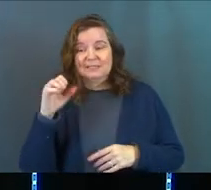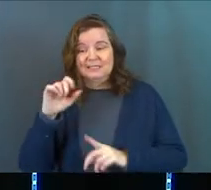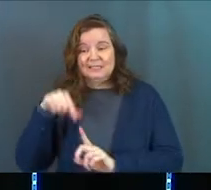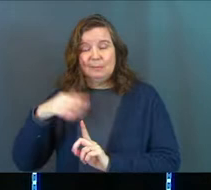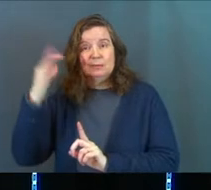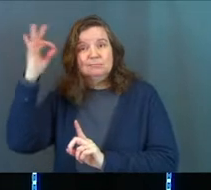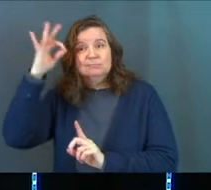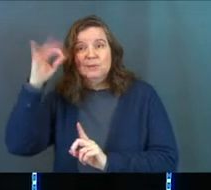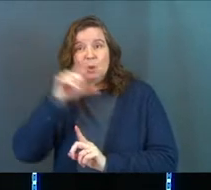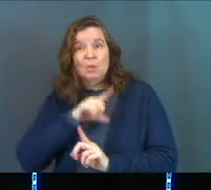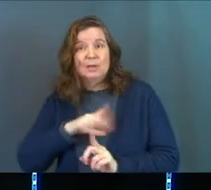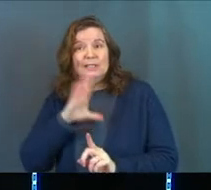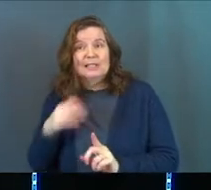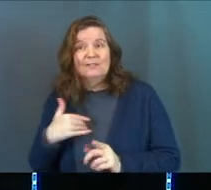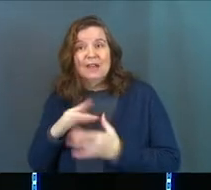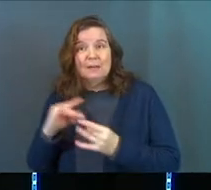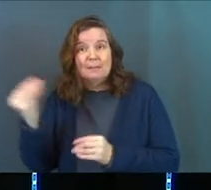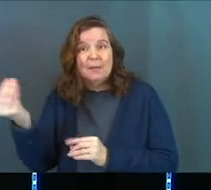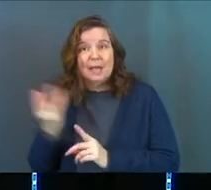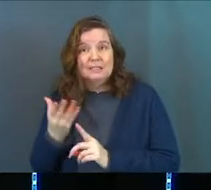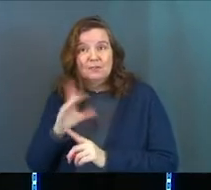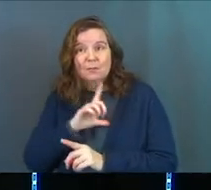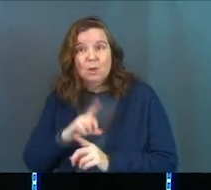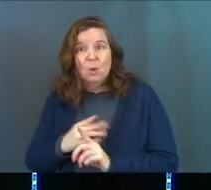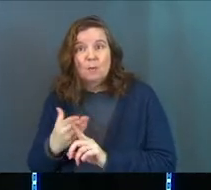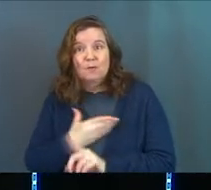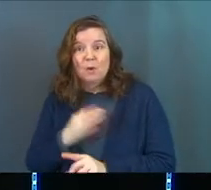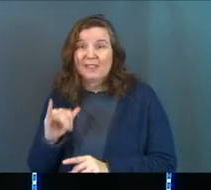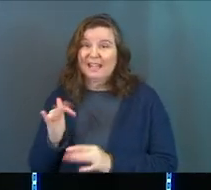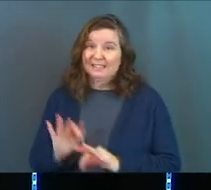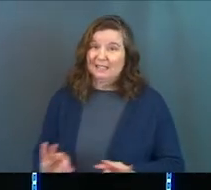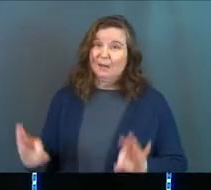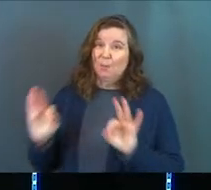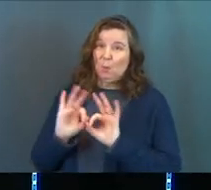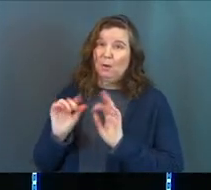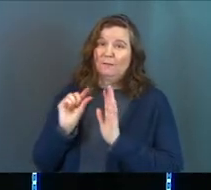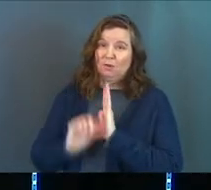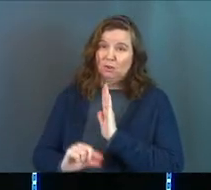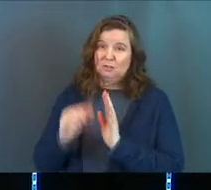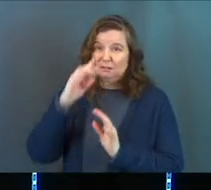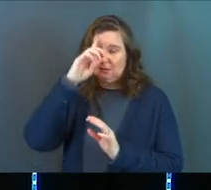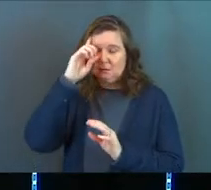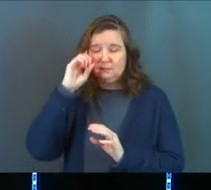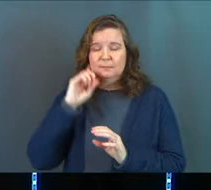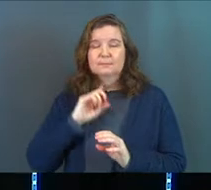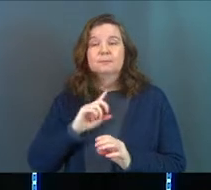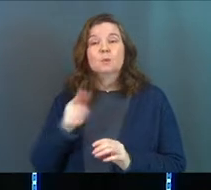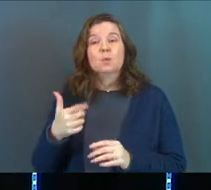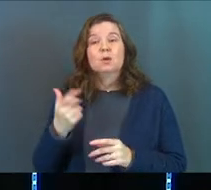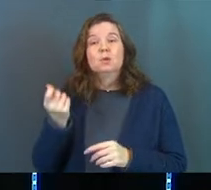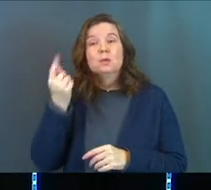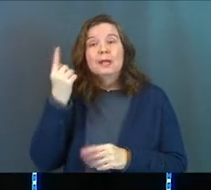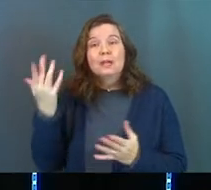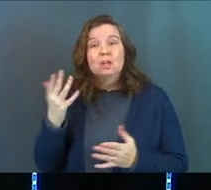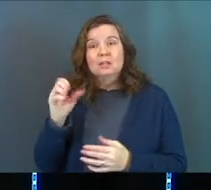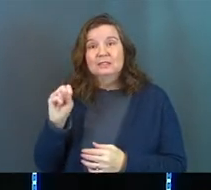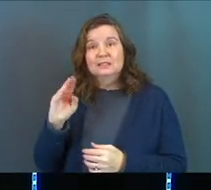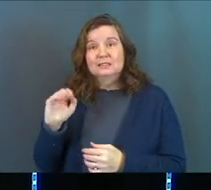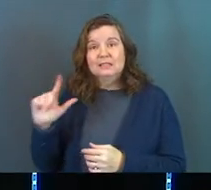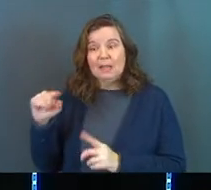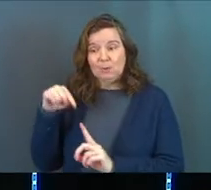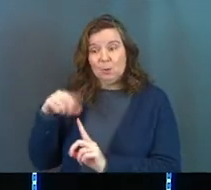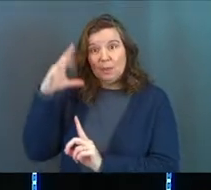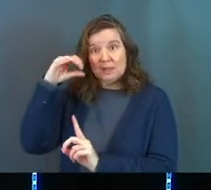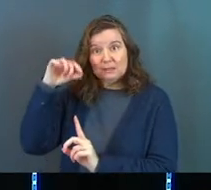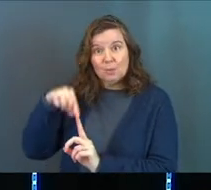Lord because he had never had a message from the Lord before. Very, very important verse. What you get here is that Samuel,